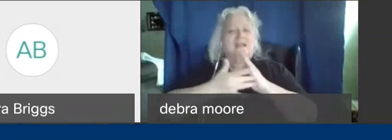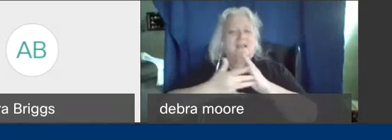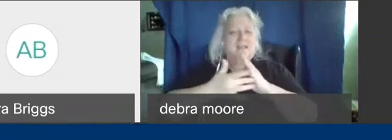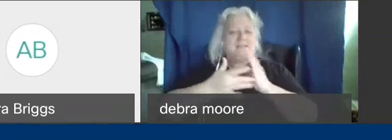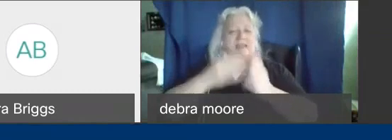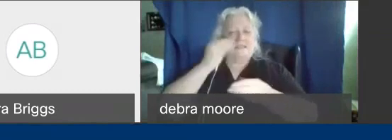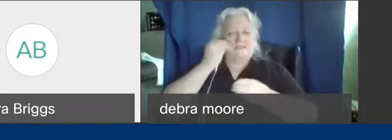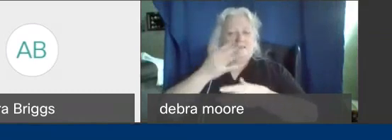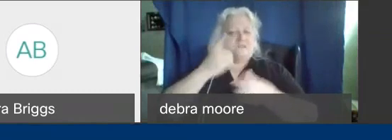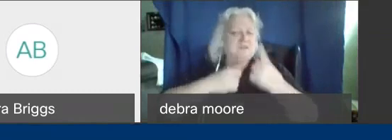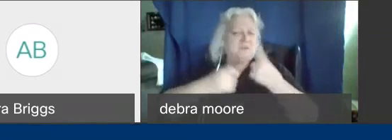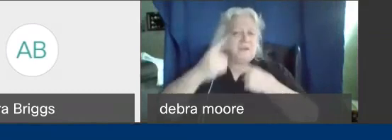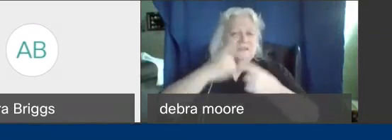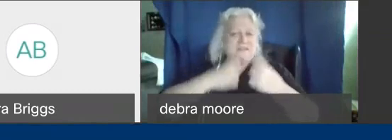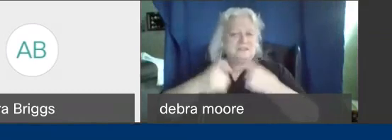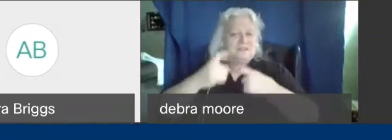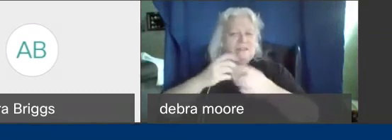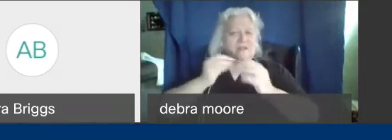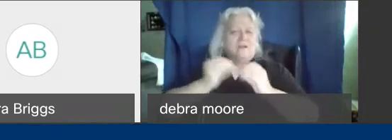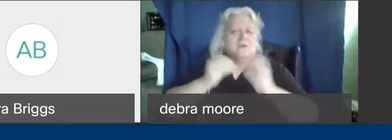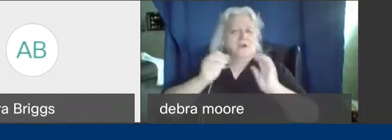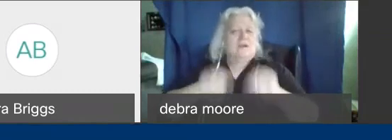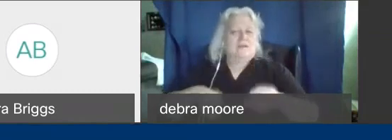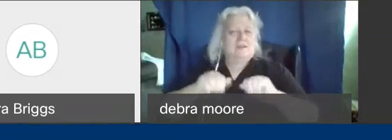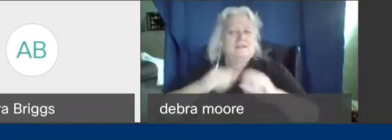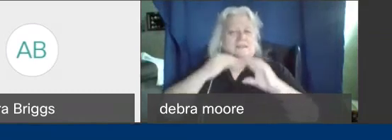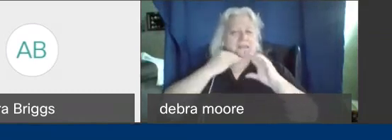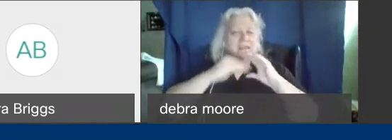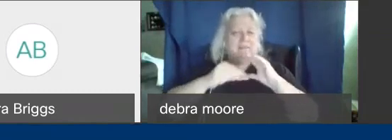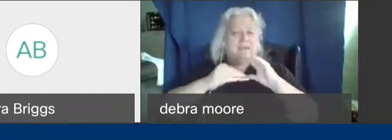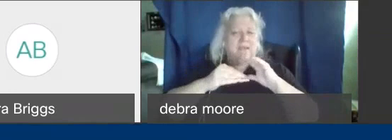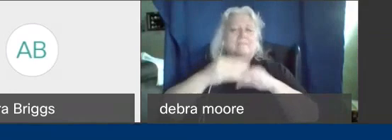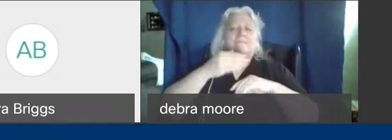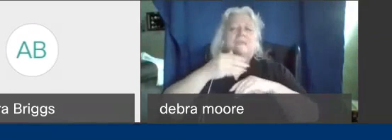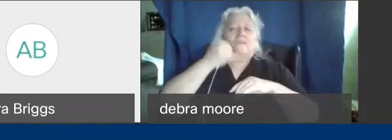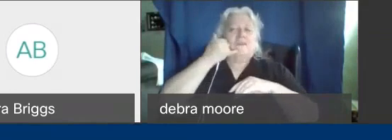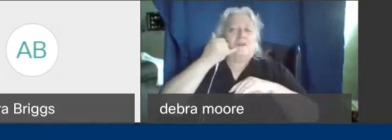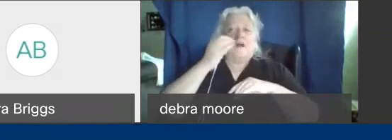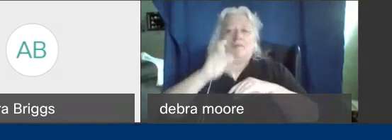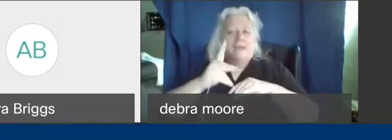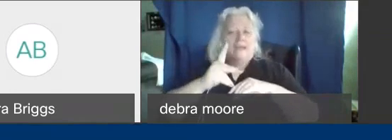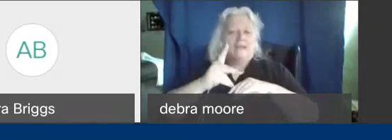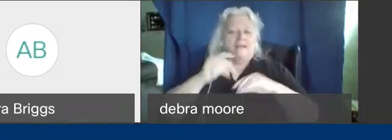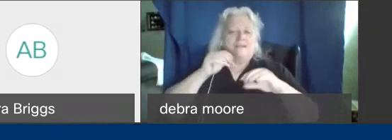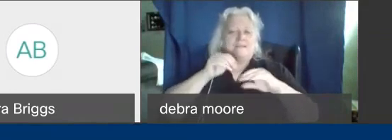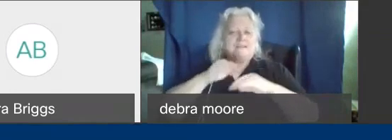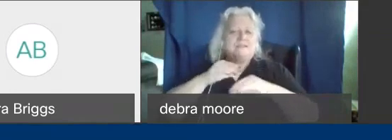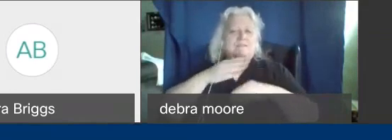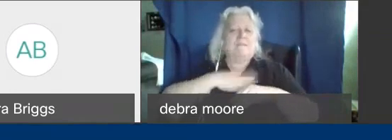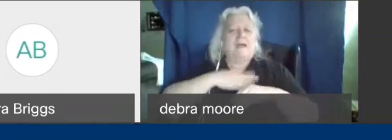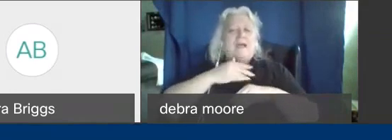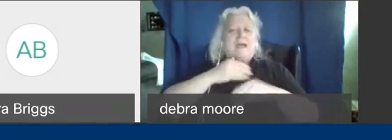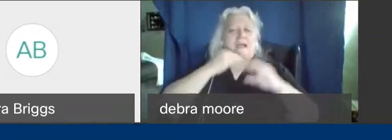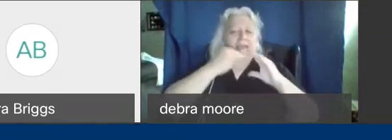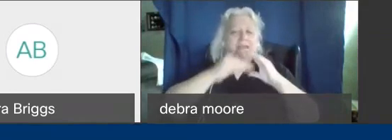any questions. I'm more available via email, but you're welcome to call that number. It goes right to my email if you